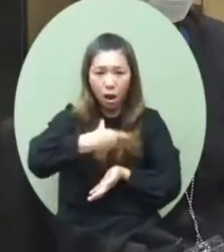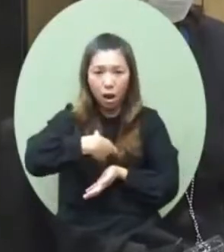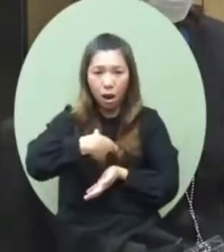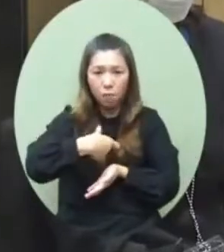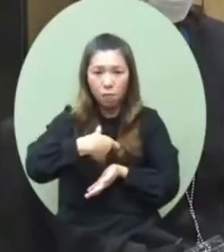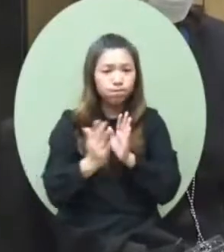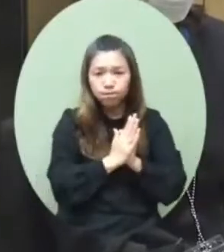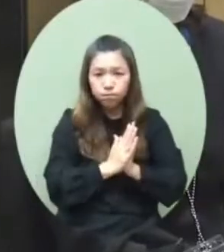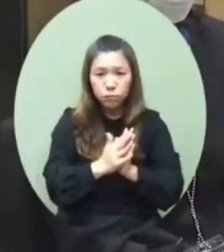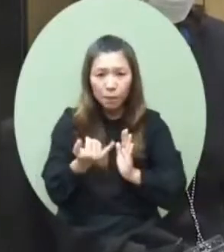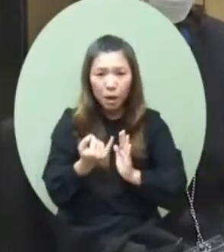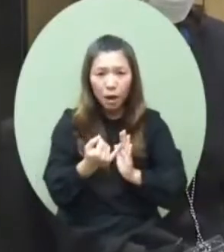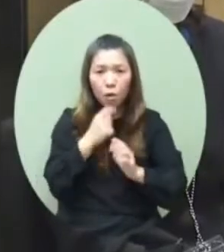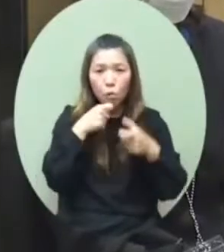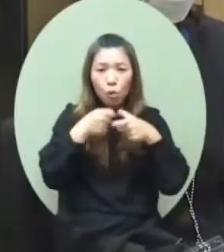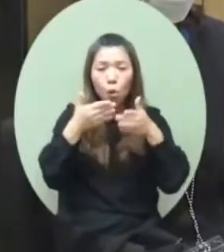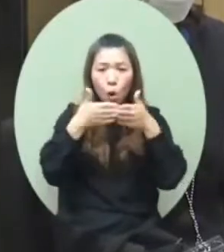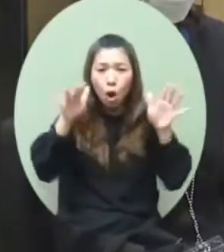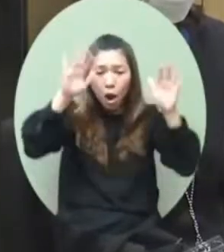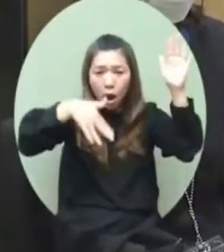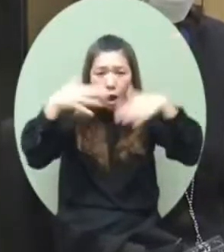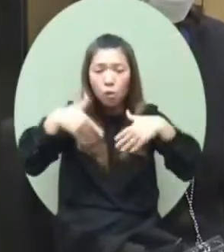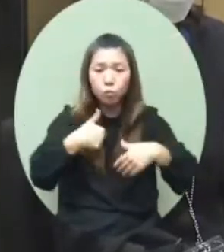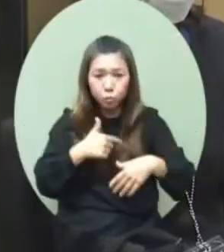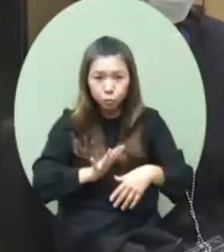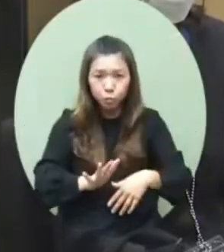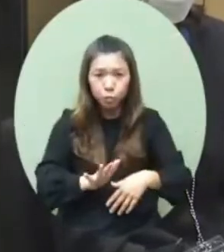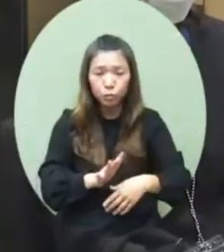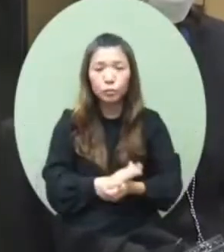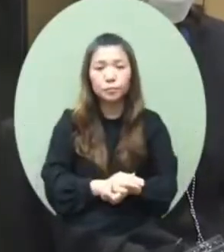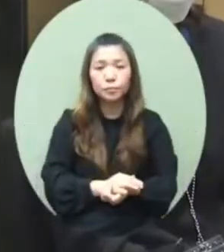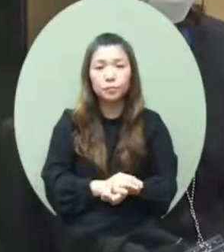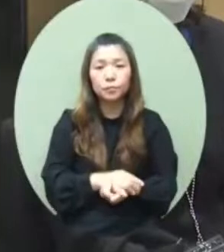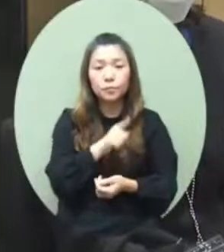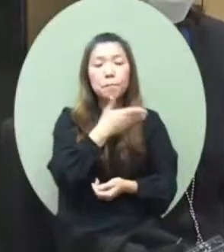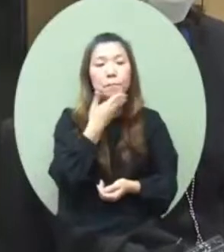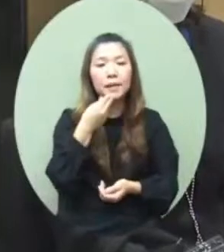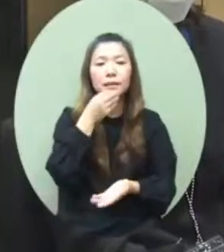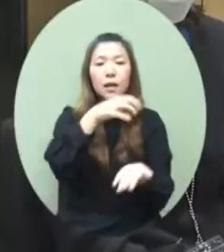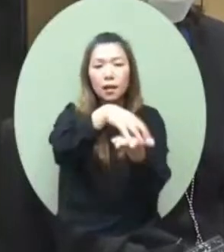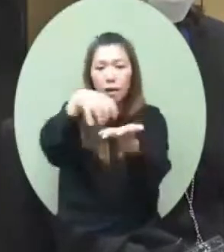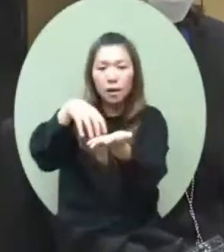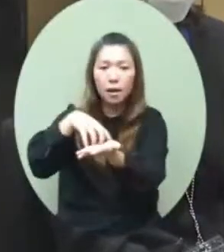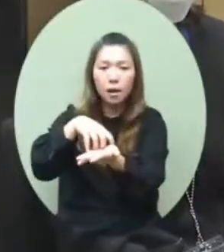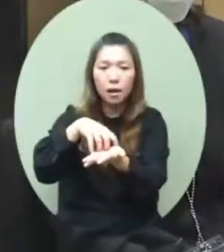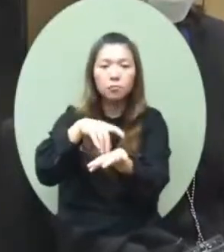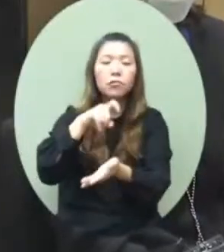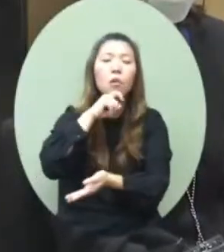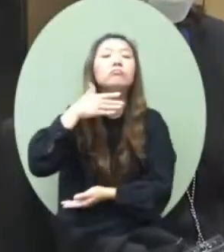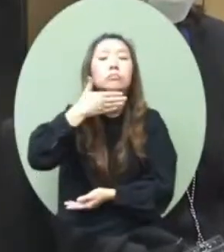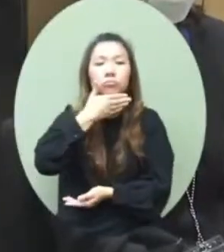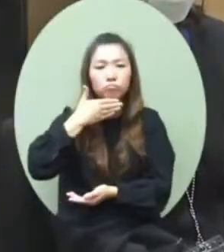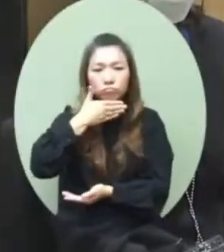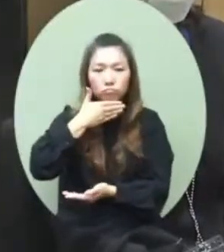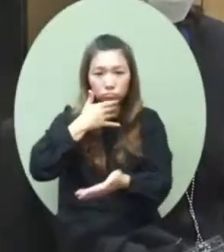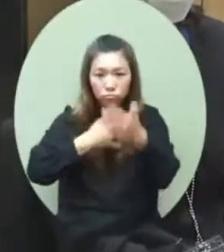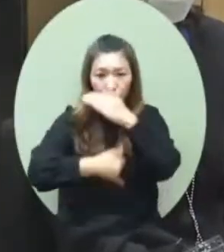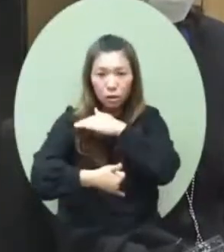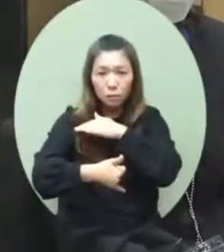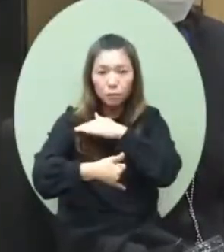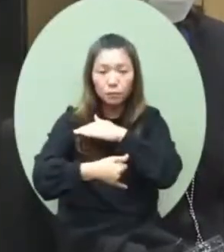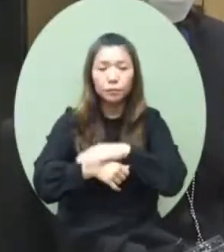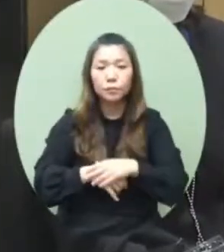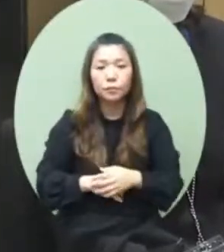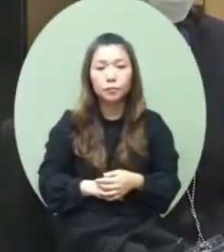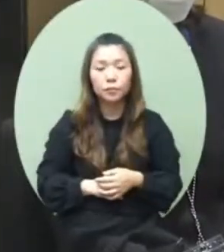For the gourmet marketplace, will the coordination be arranged by the legislators? Will there be open bidding?